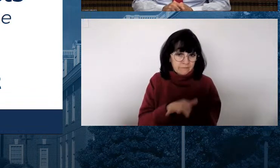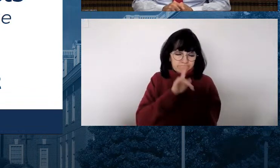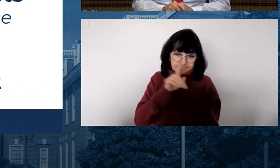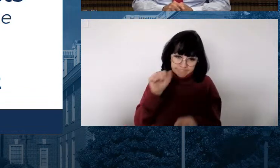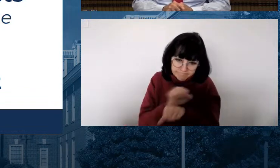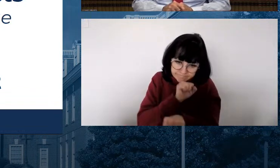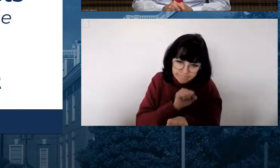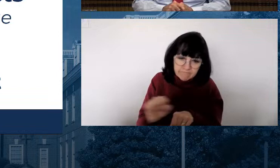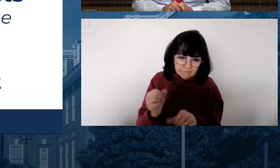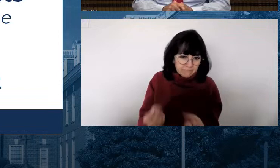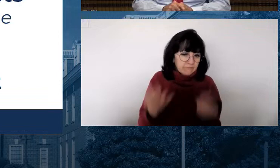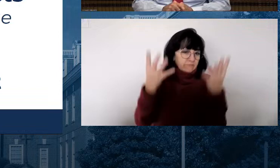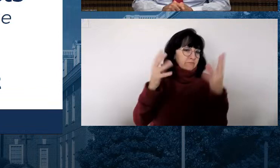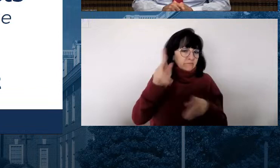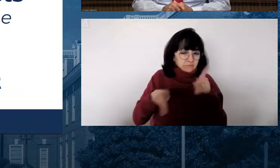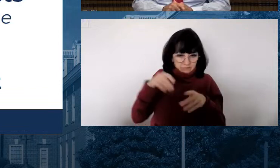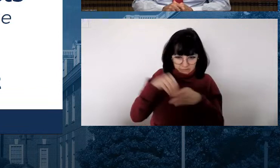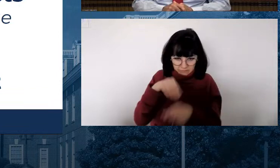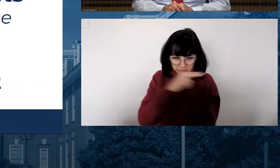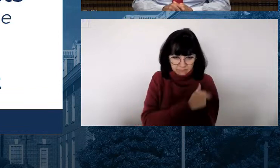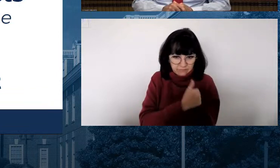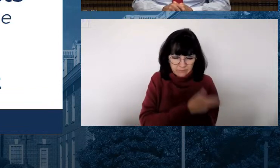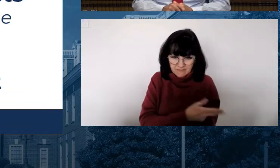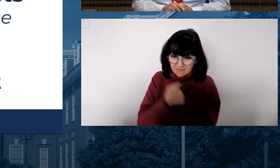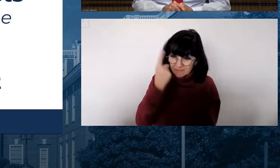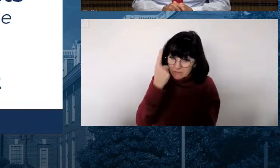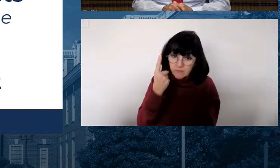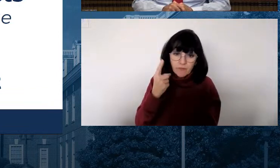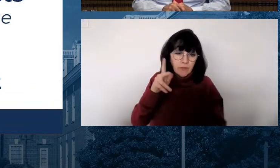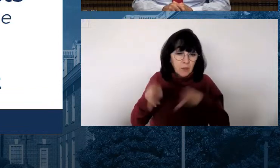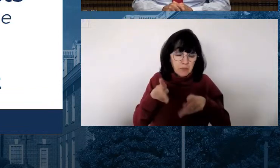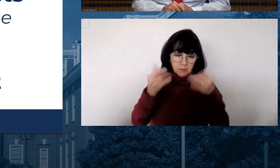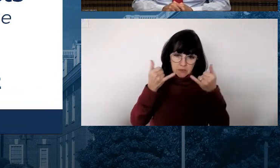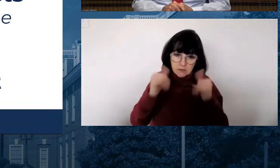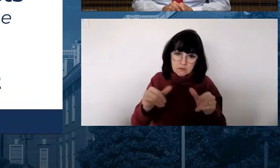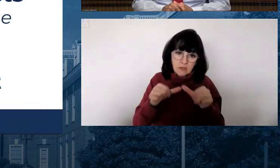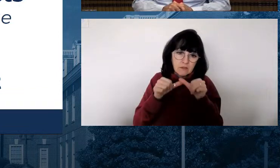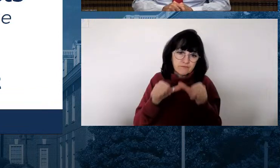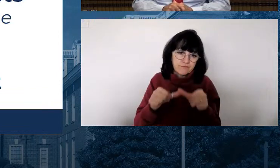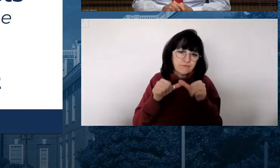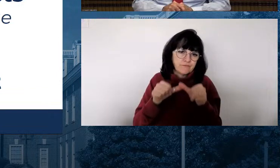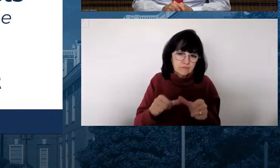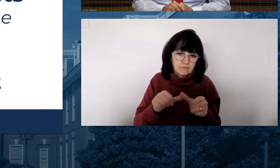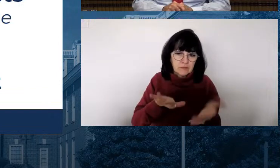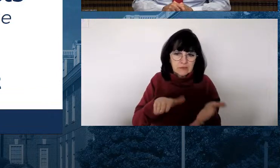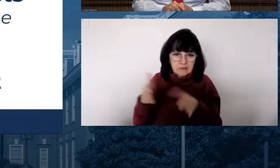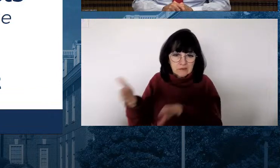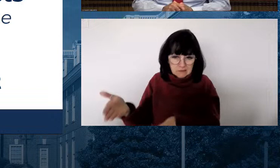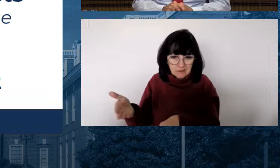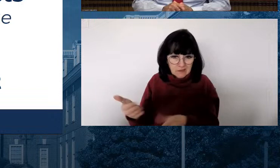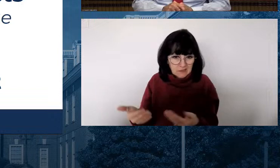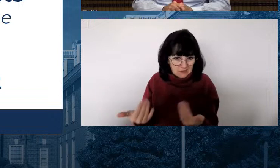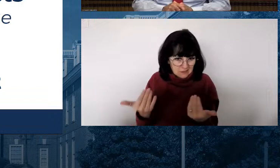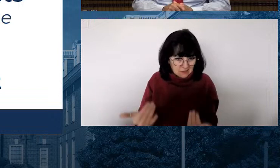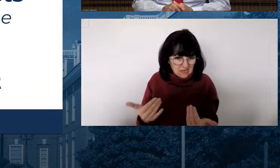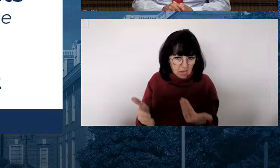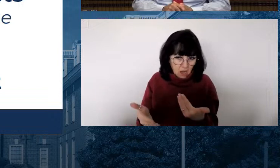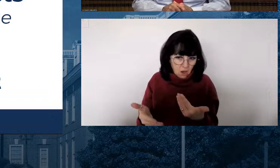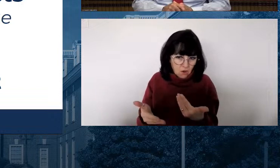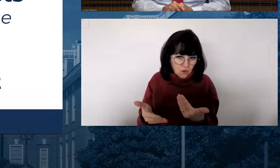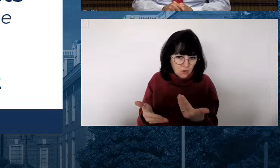have. And we continue to lose lives. We're closing in on 2,300 to